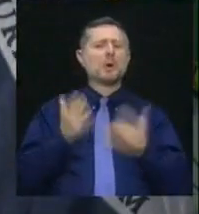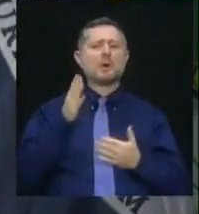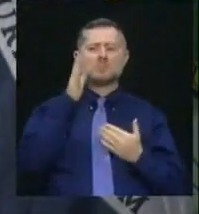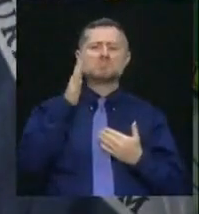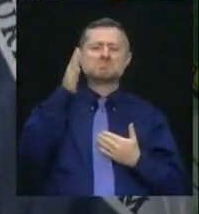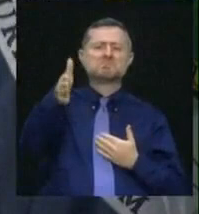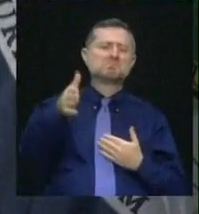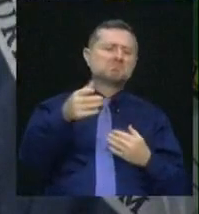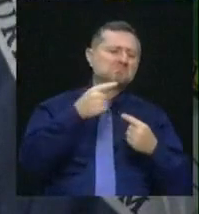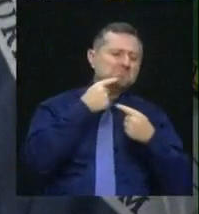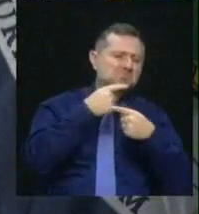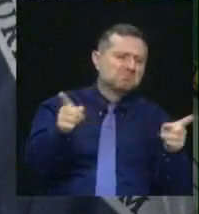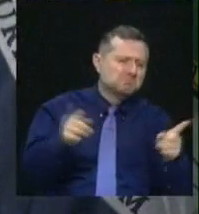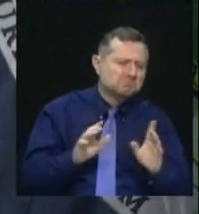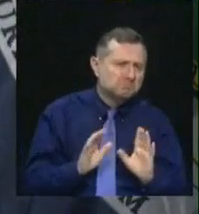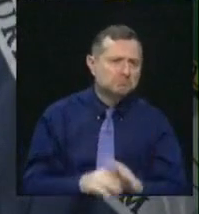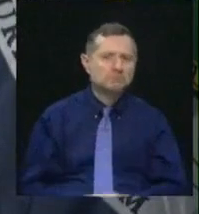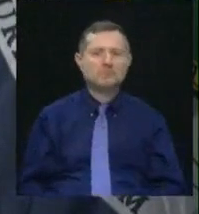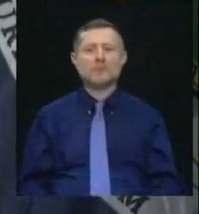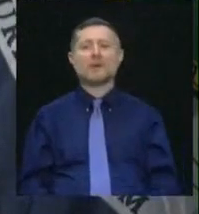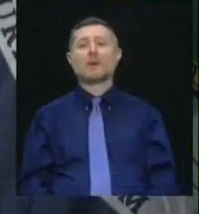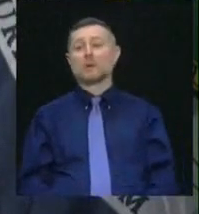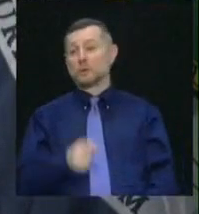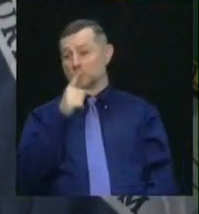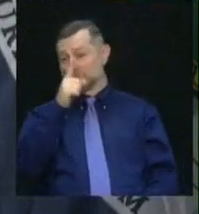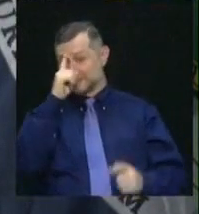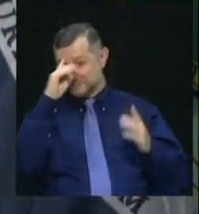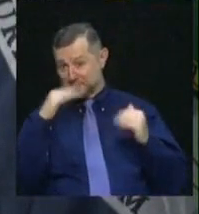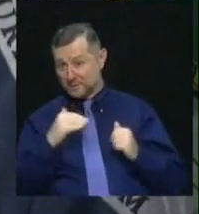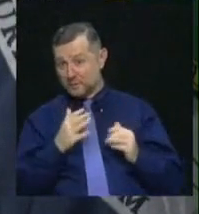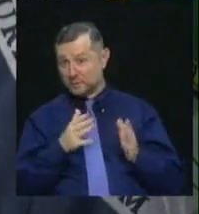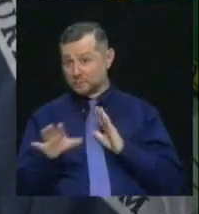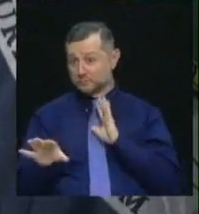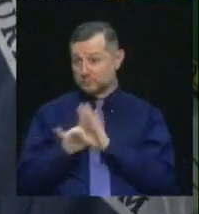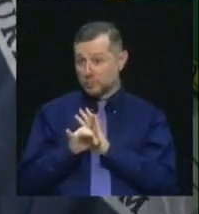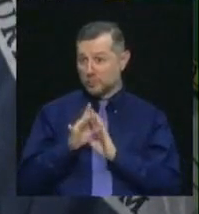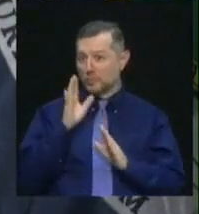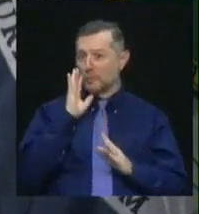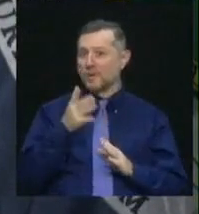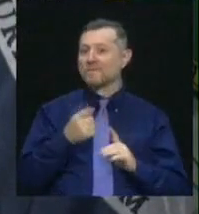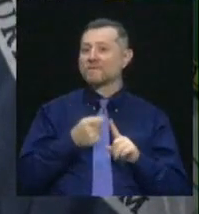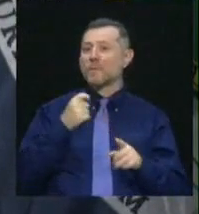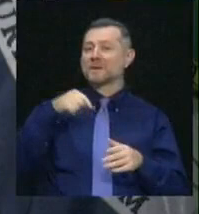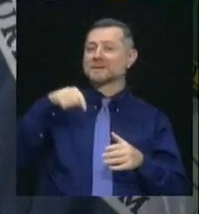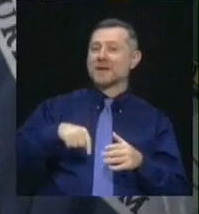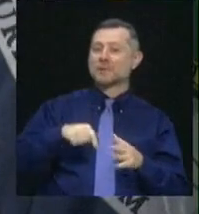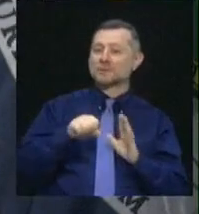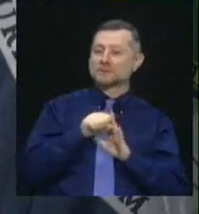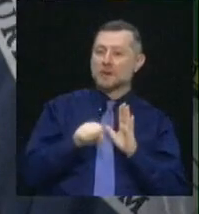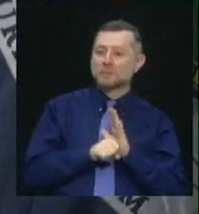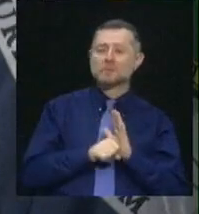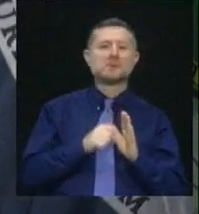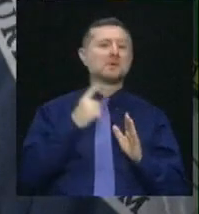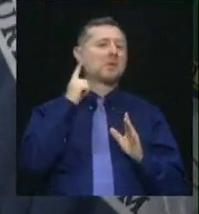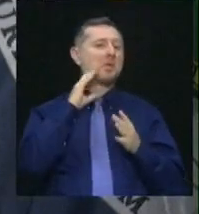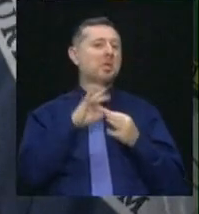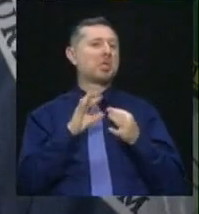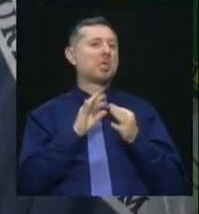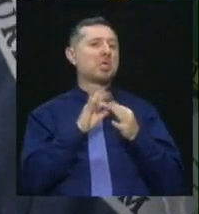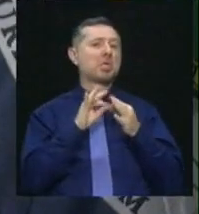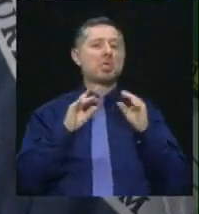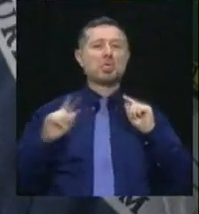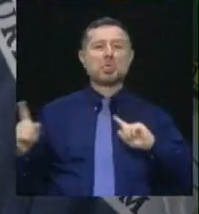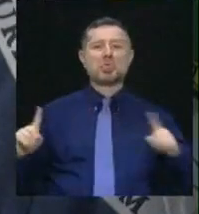And do you expect that the person you will select will be someone from downstate? We are hearing a few names being tossed around.